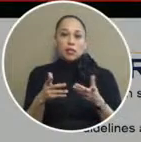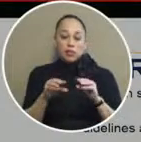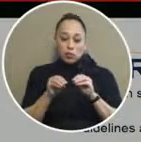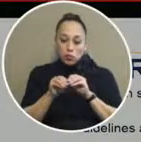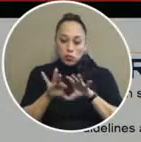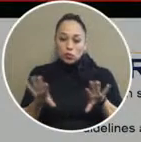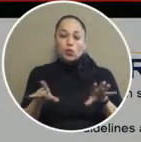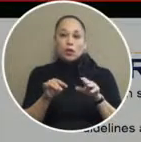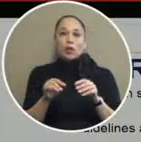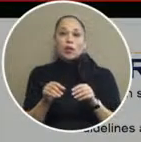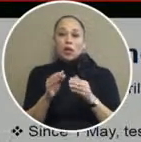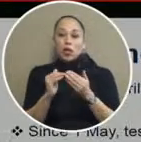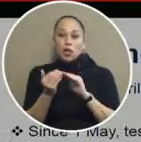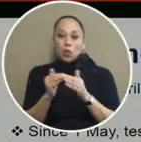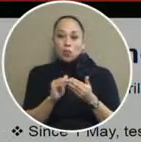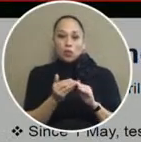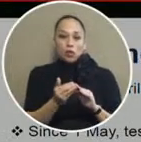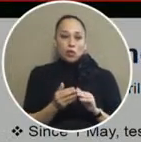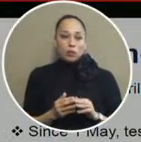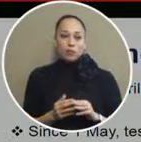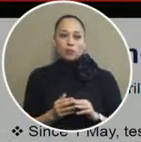our community. Next slide.